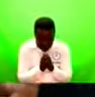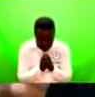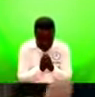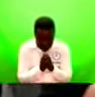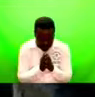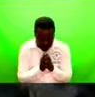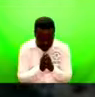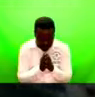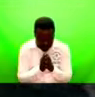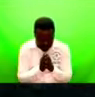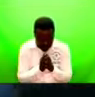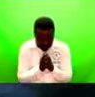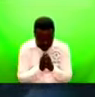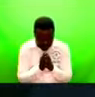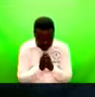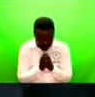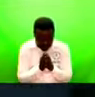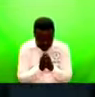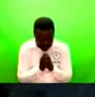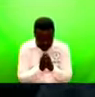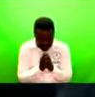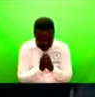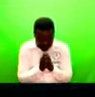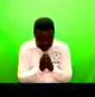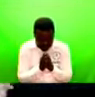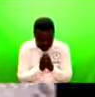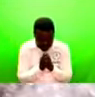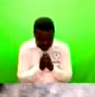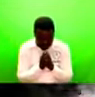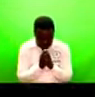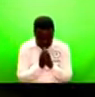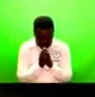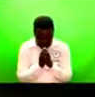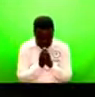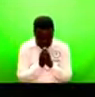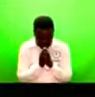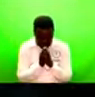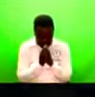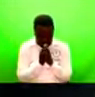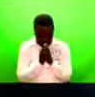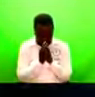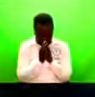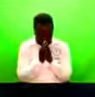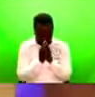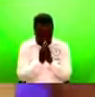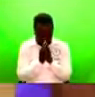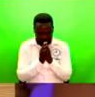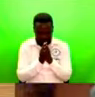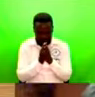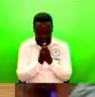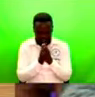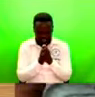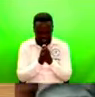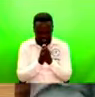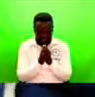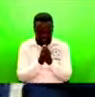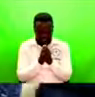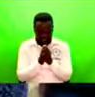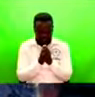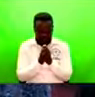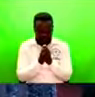mosone. May the Lord touch every one of you. May the Almighty have his own way in your life, that because of